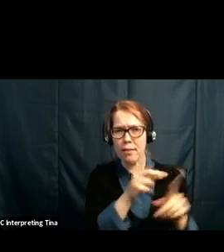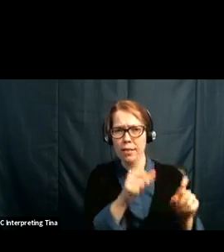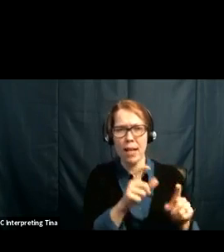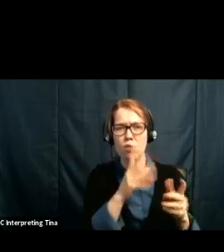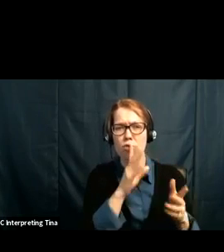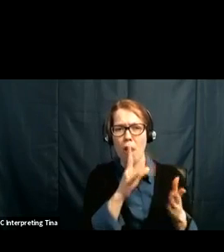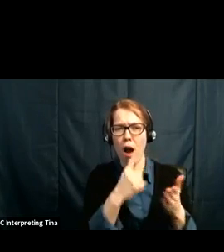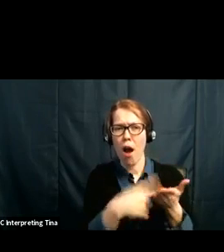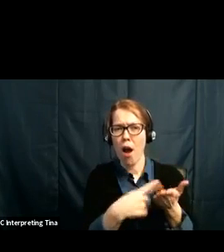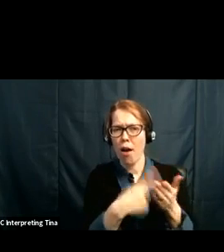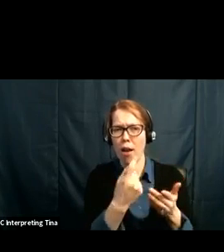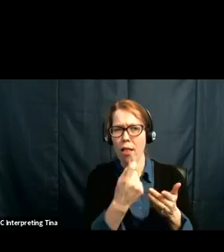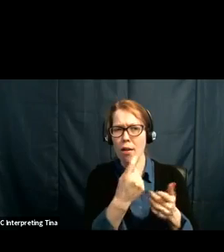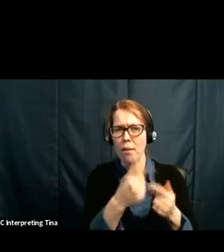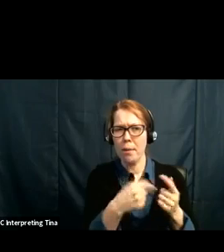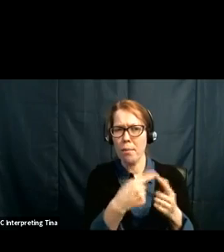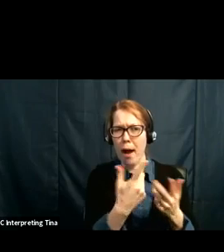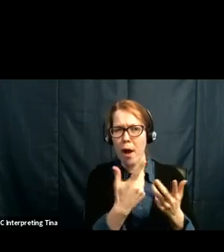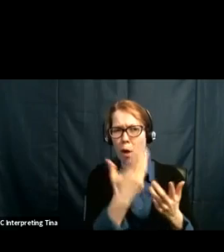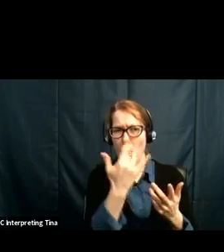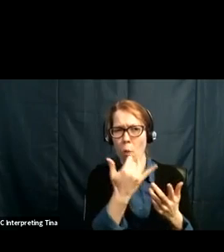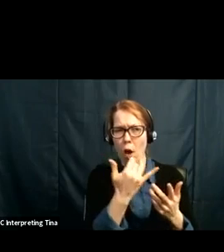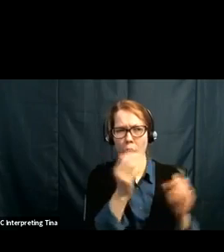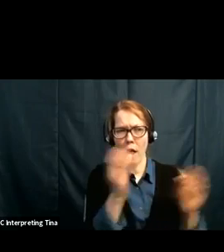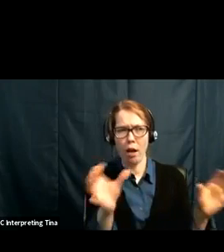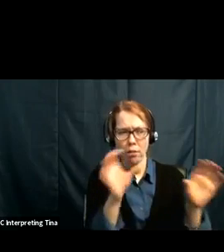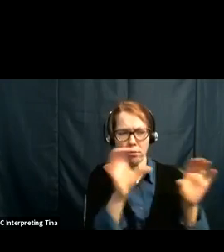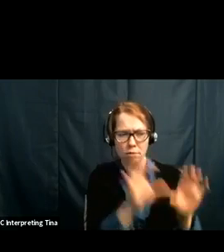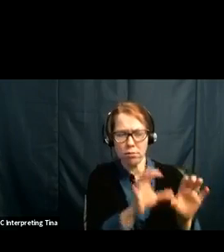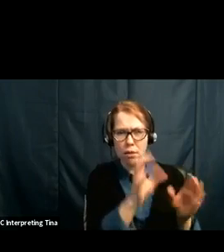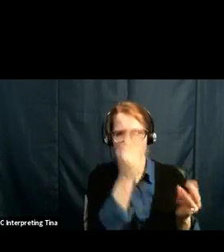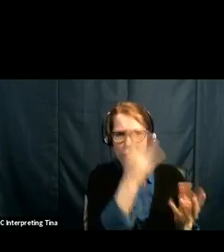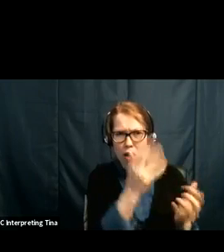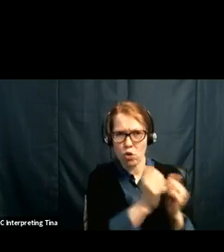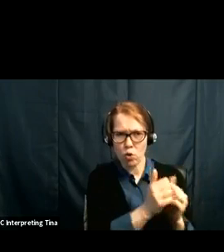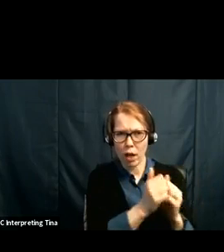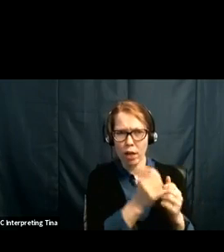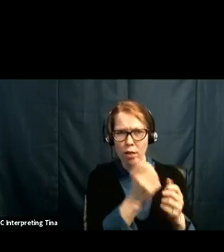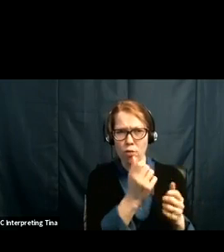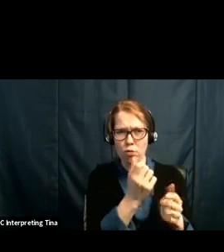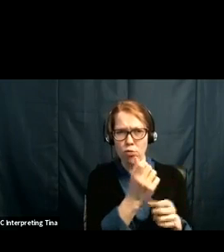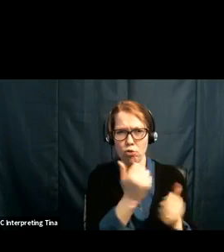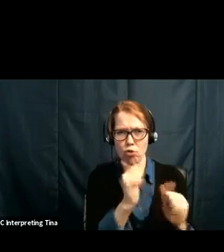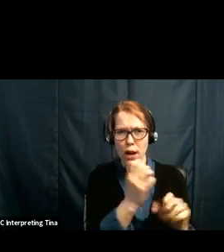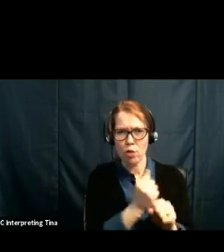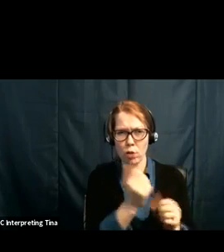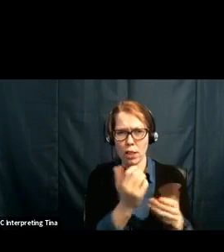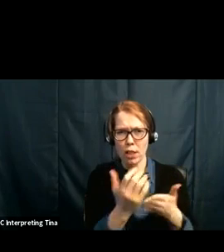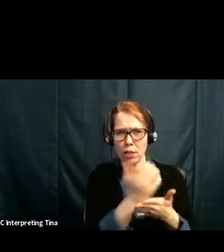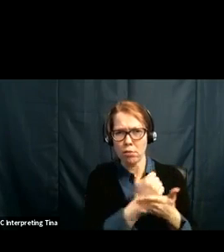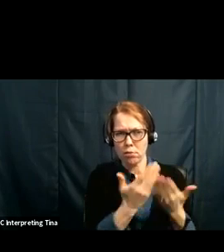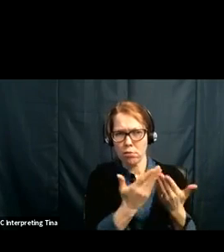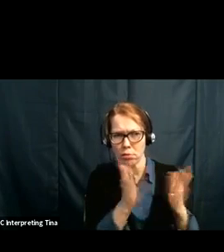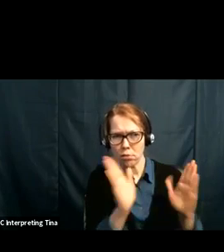bit about why you're putting those 2 data sets together when you're trying to get a